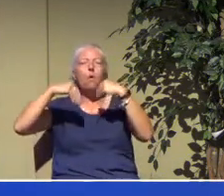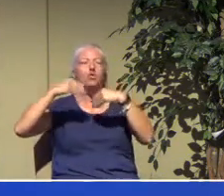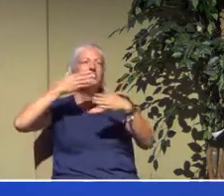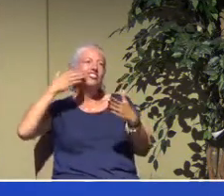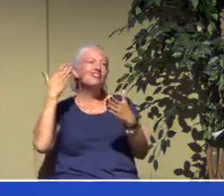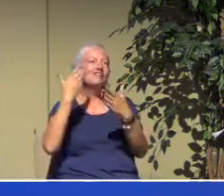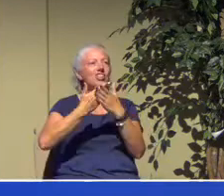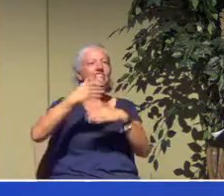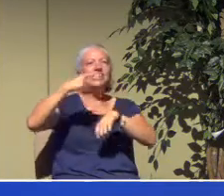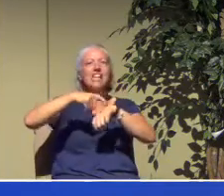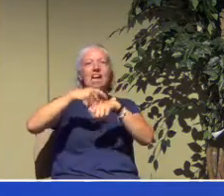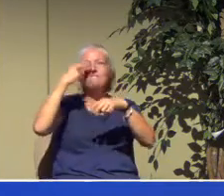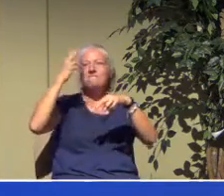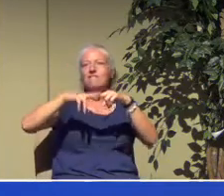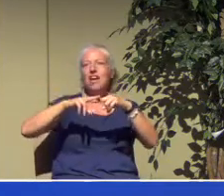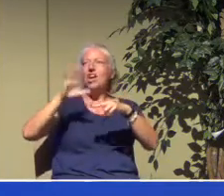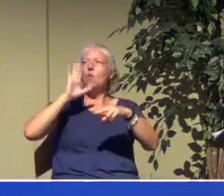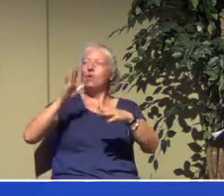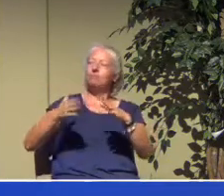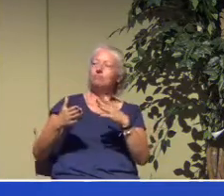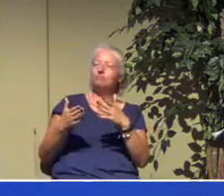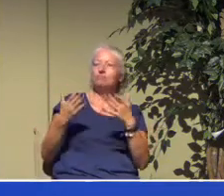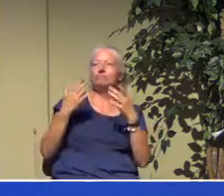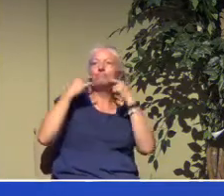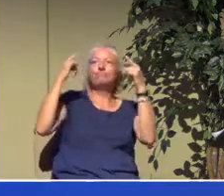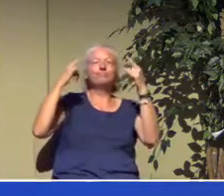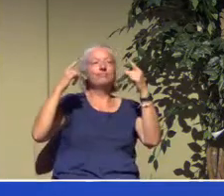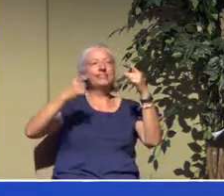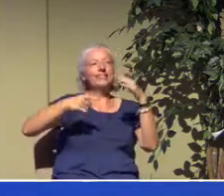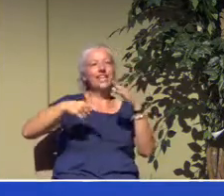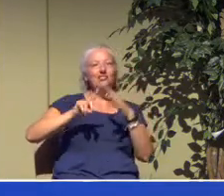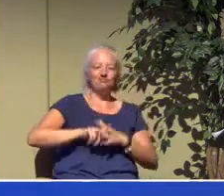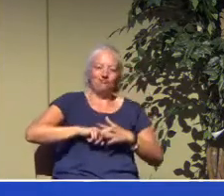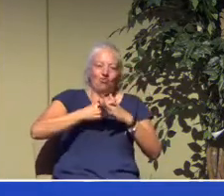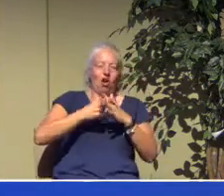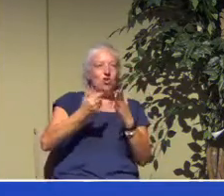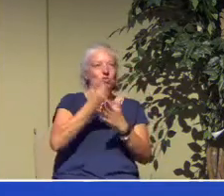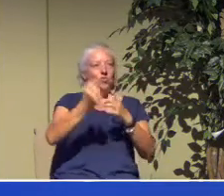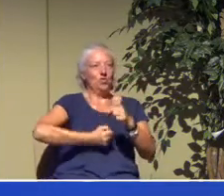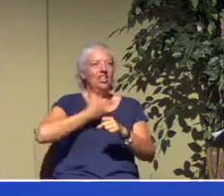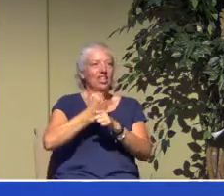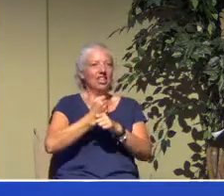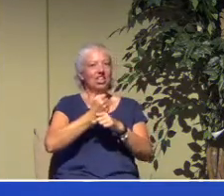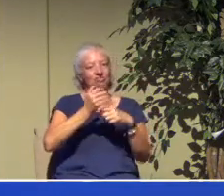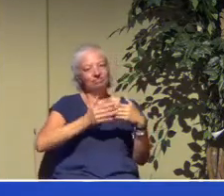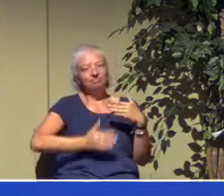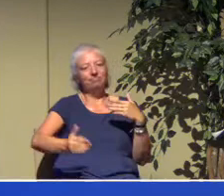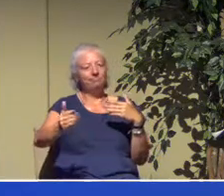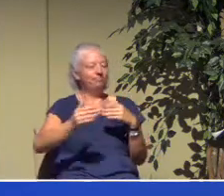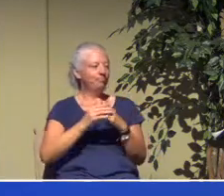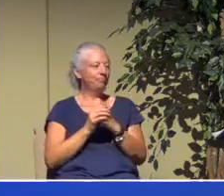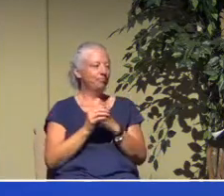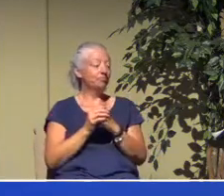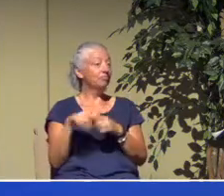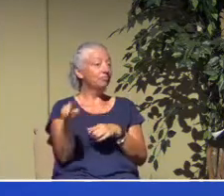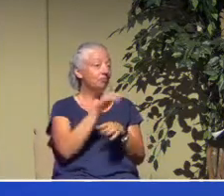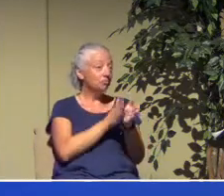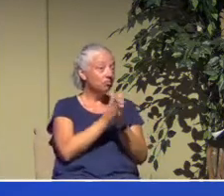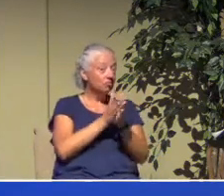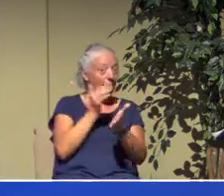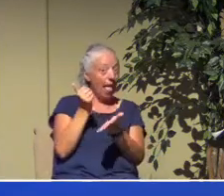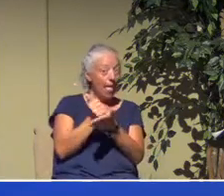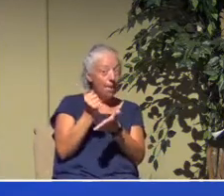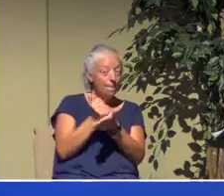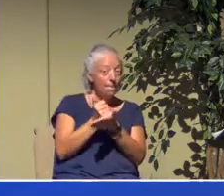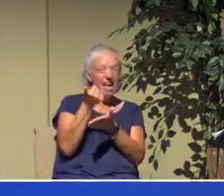and it's just going to be a fabulous way to kick off our year ahead of us. If you would like to help out